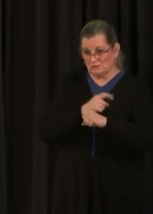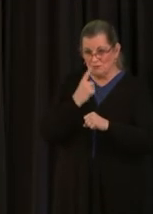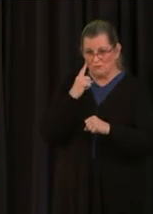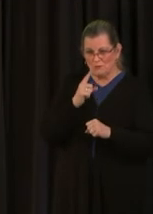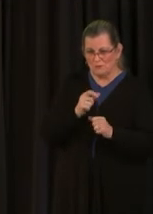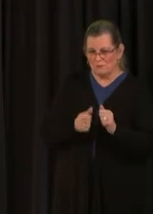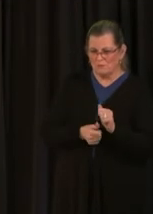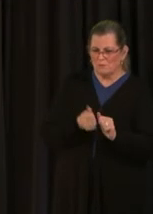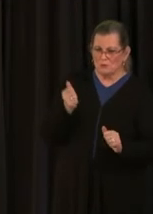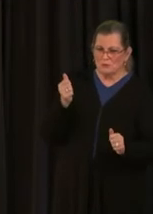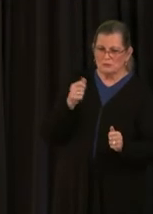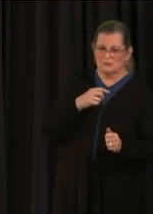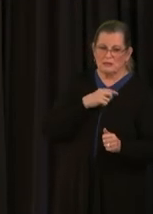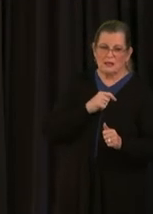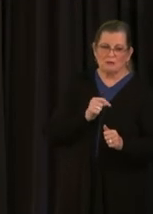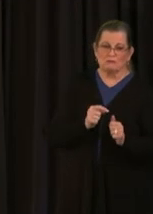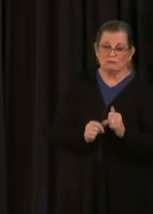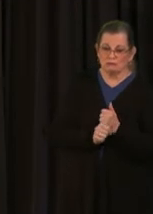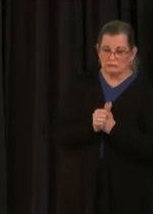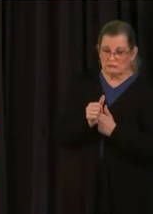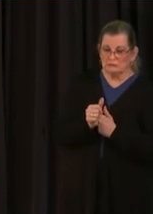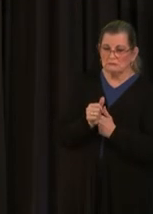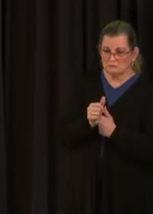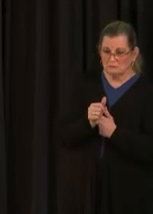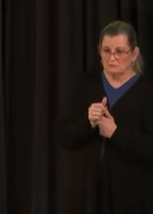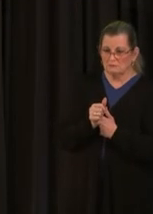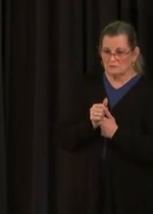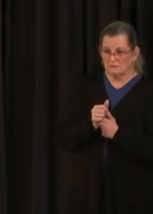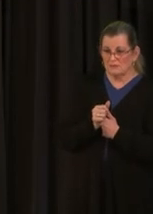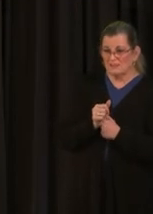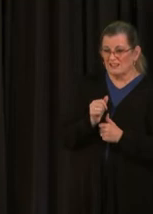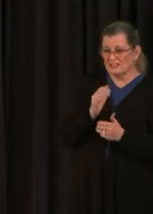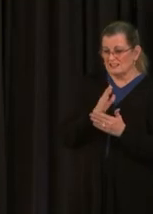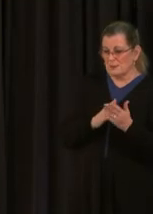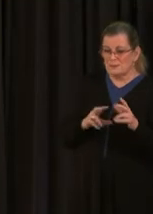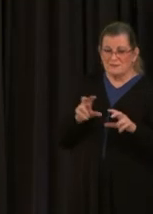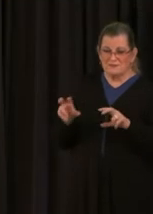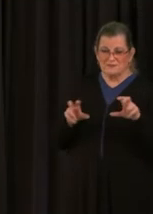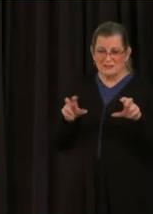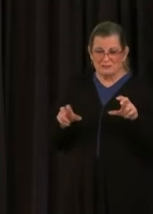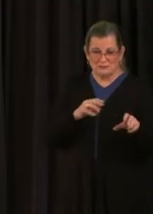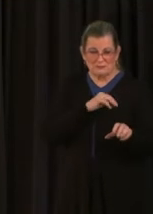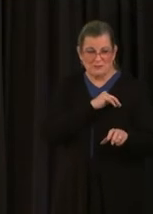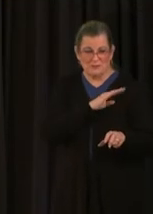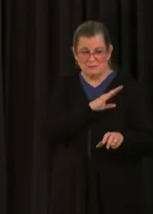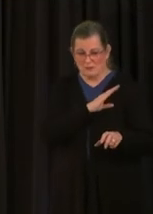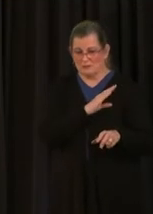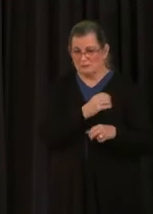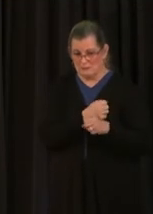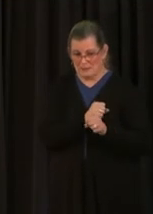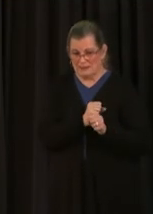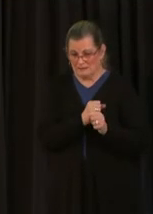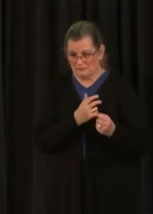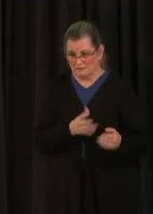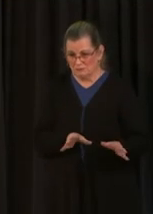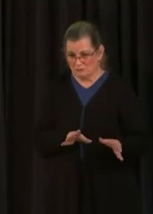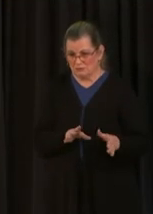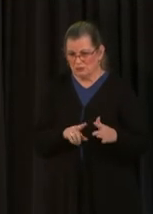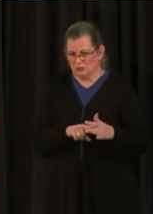Fairby. I am really excited to be here to talk to our stakeholders and also to sit on this panel with our colleagues